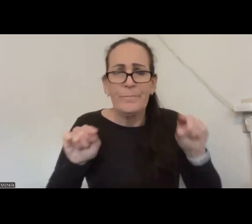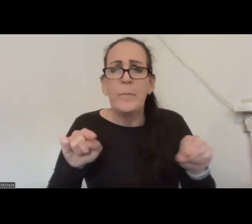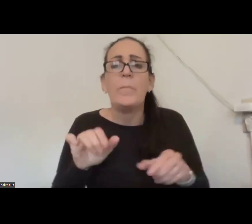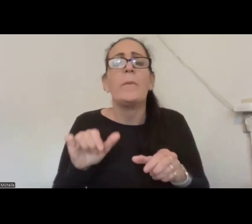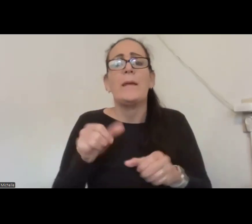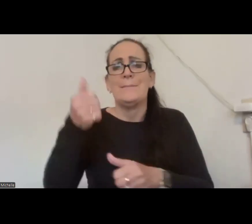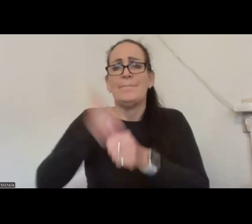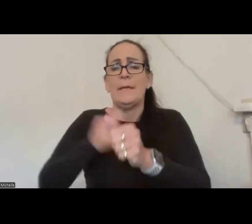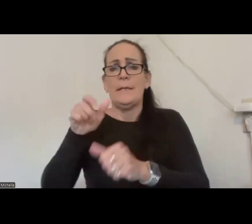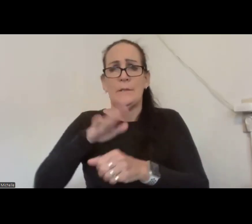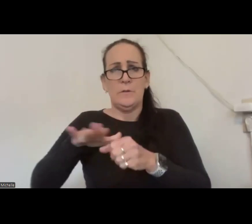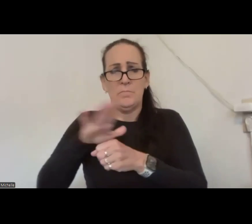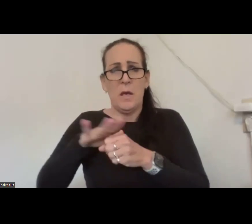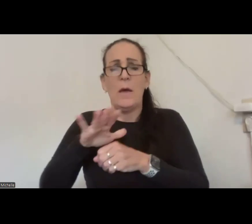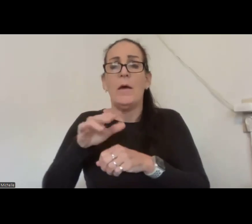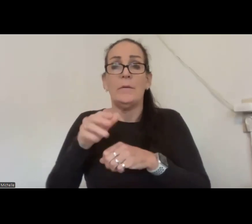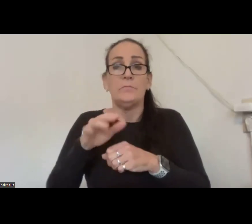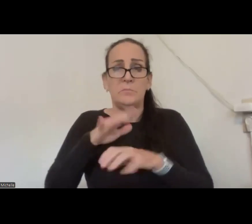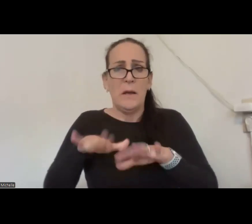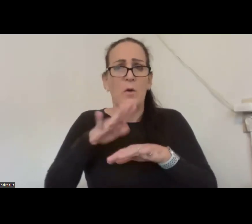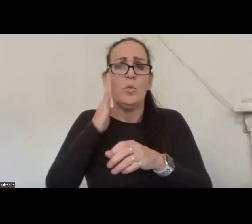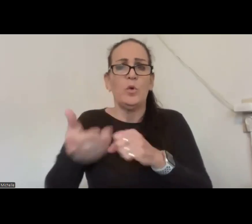covers. More to come on that.